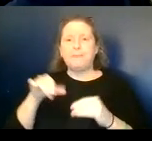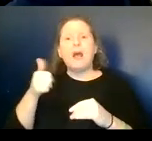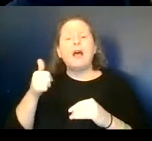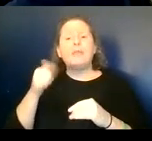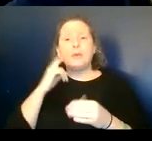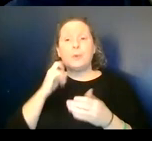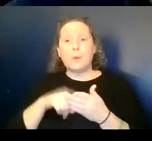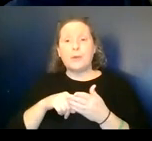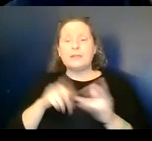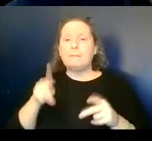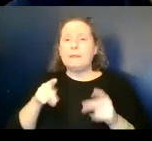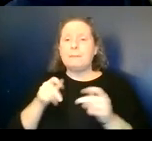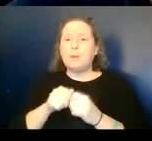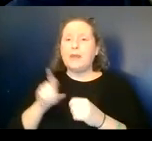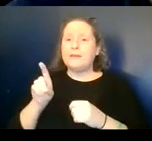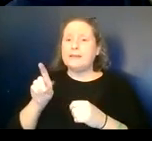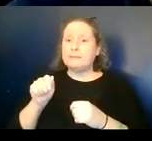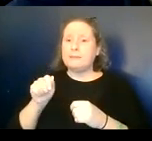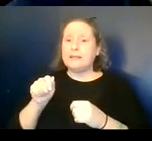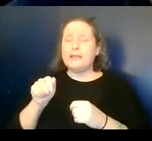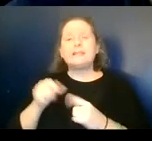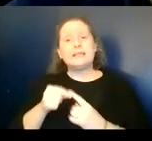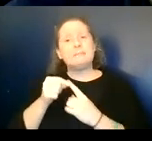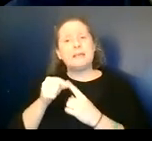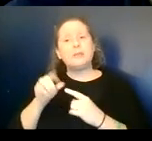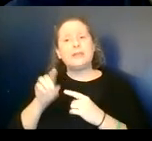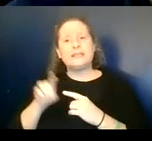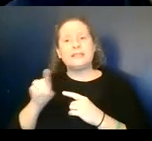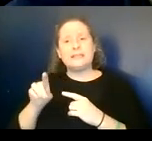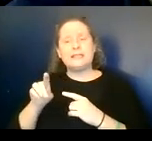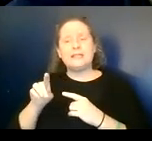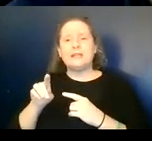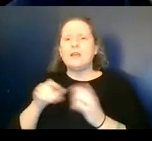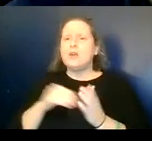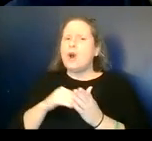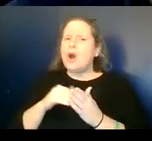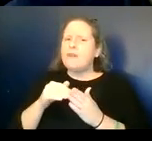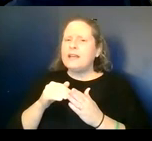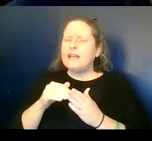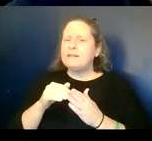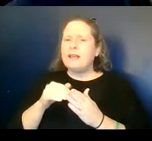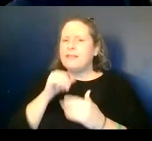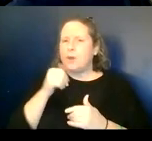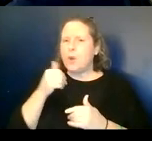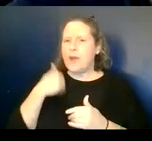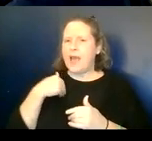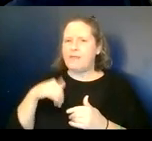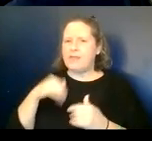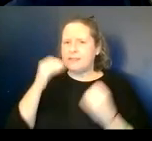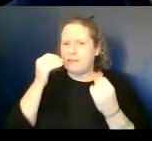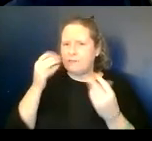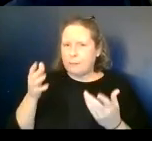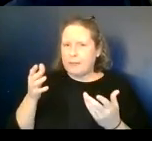especially developmental disabilities, aren't often privy to this information, right? So a lack of sex ed and a lack